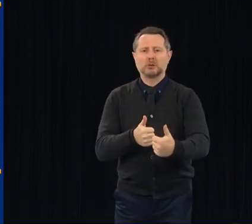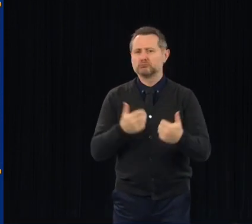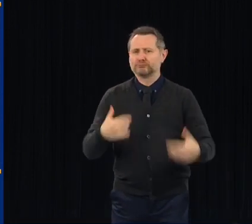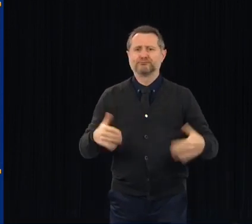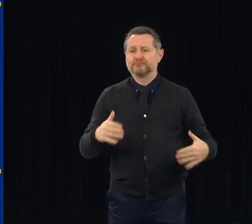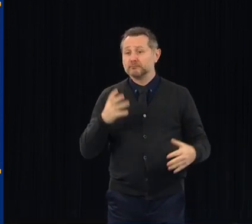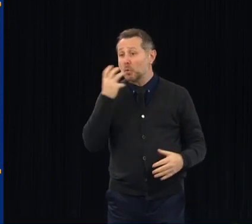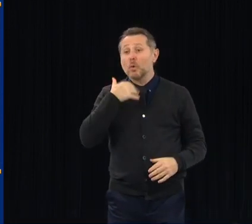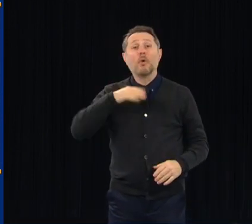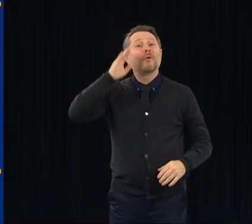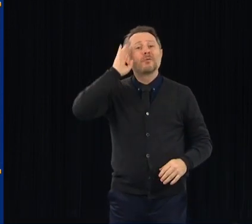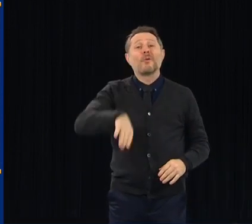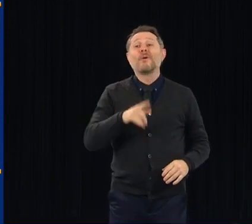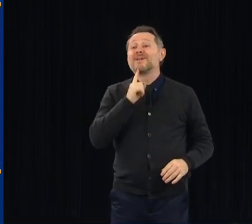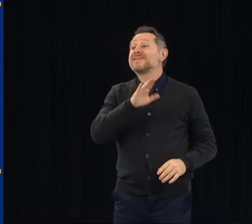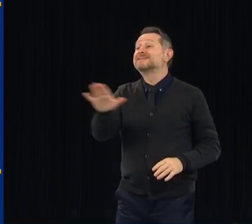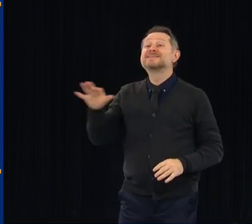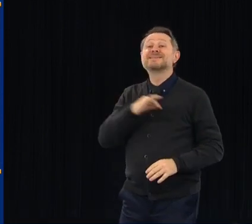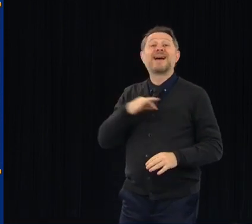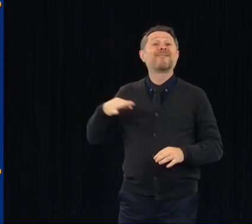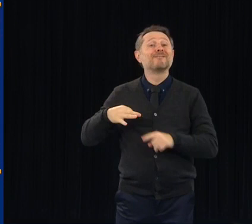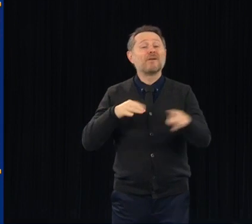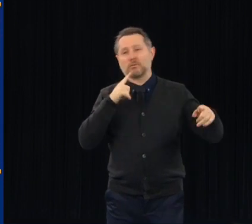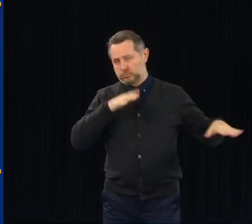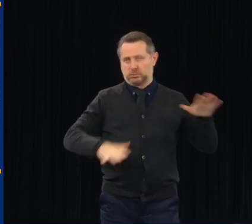their staff is all overburdened,